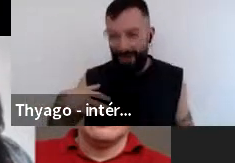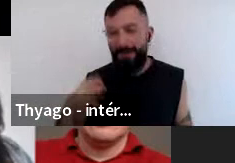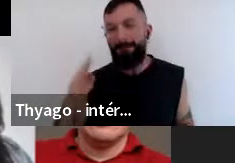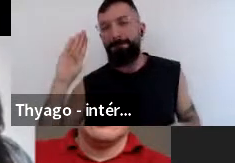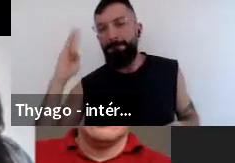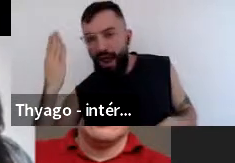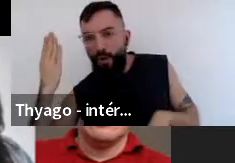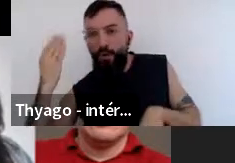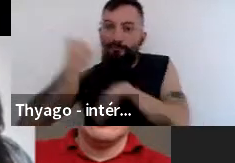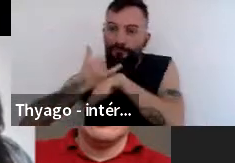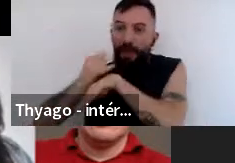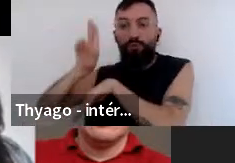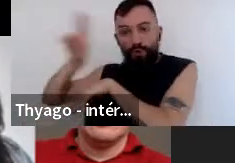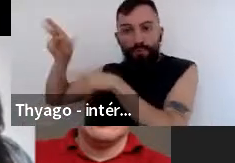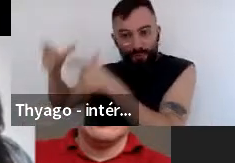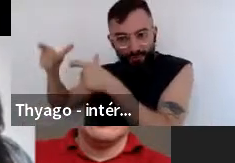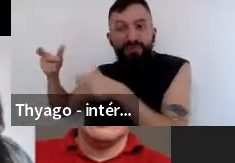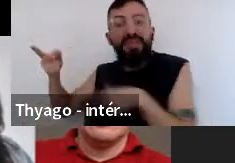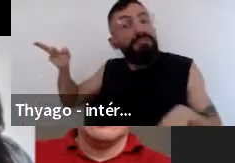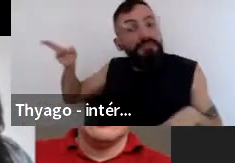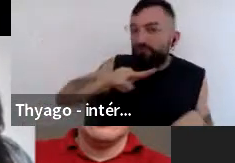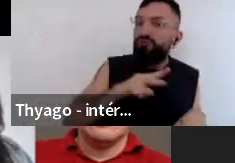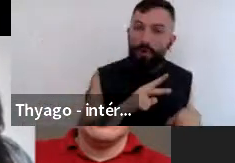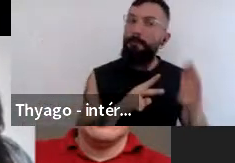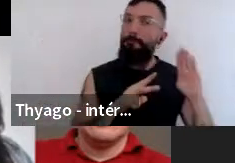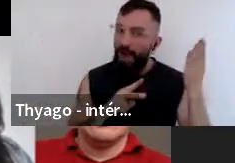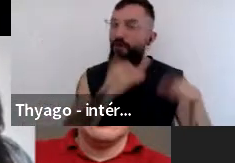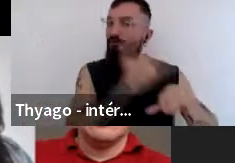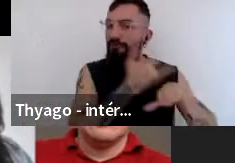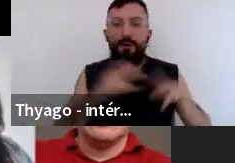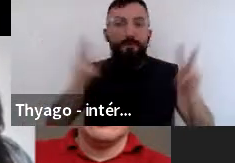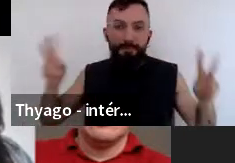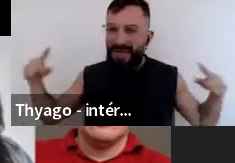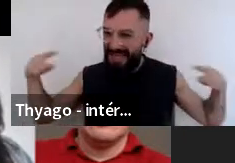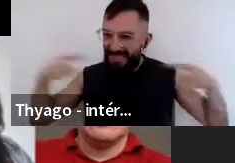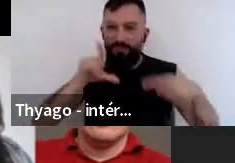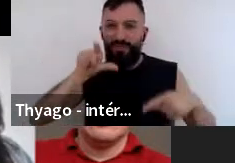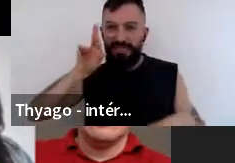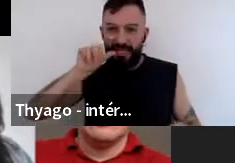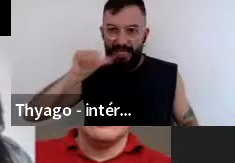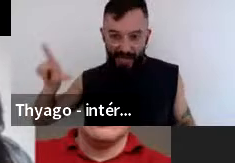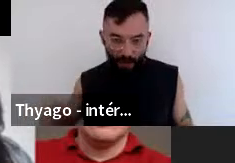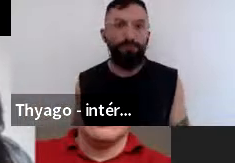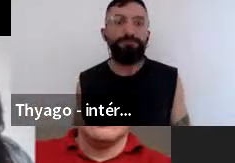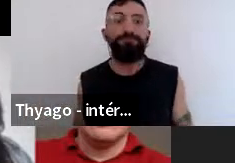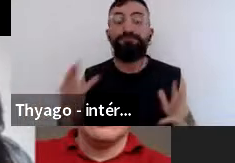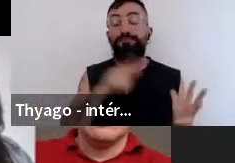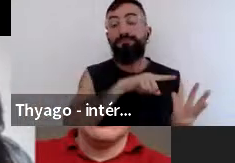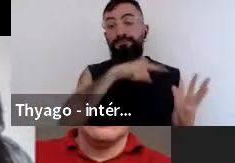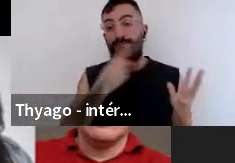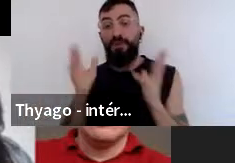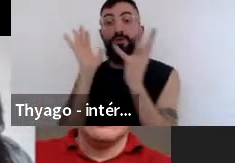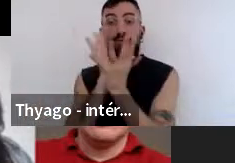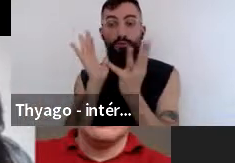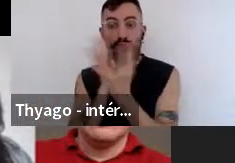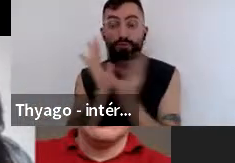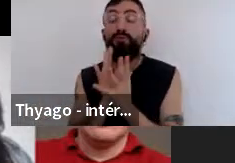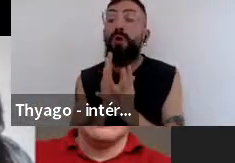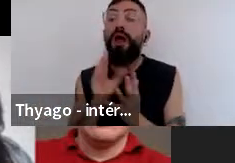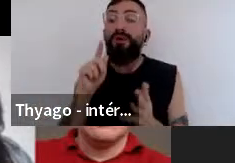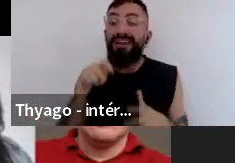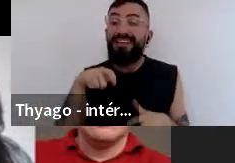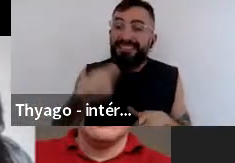iron, literally speaking. We classified as initialized native